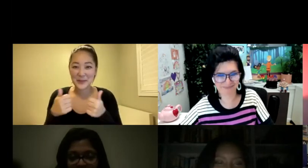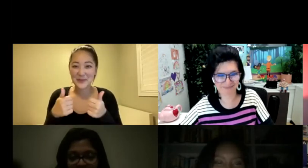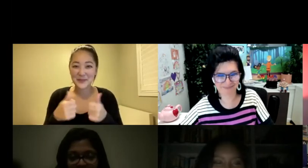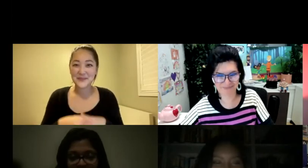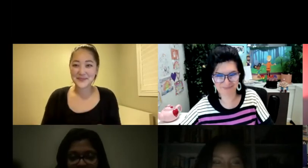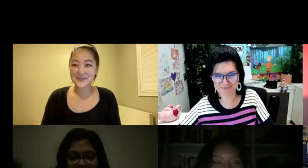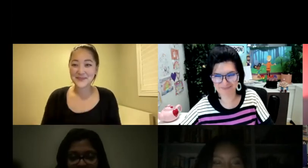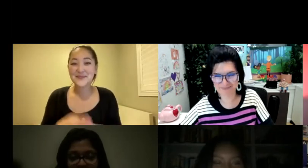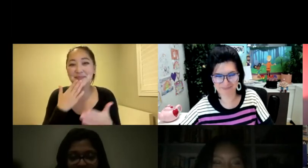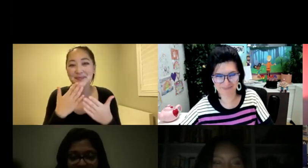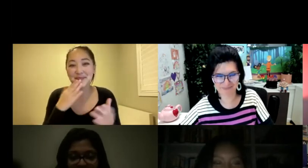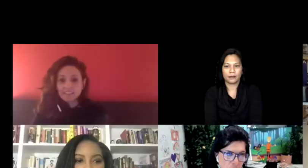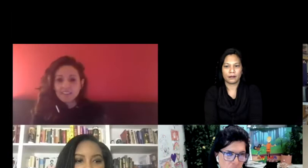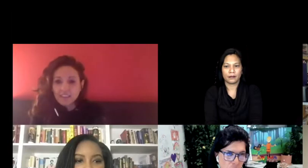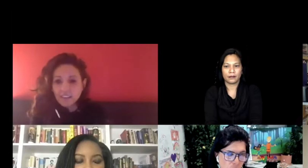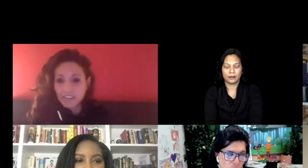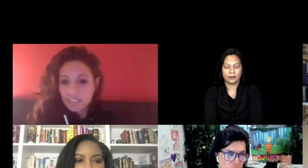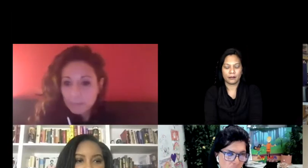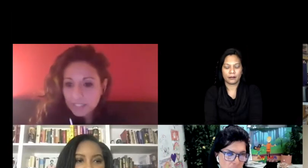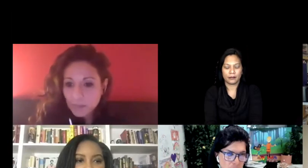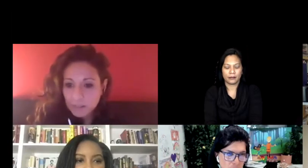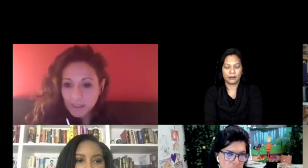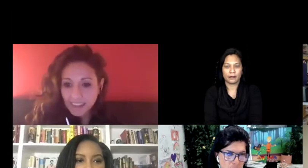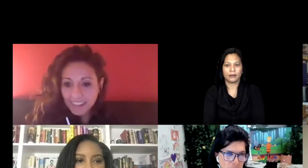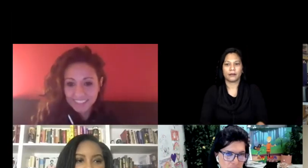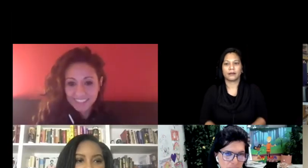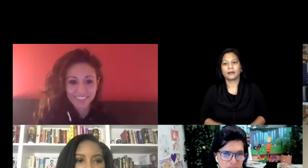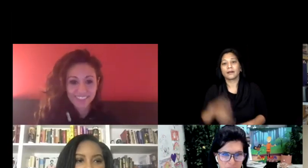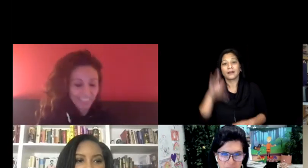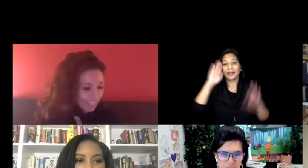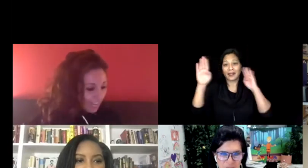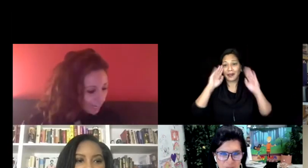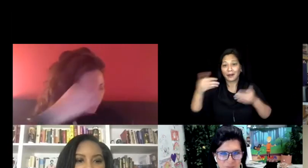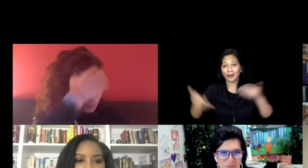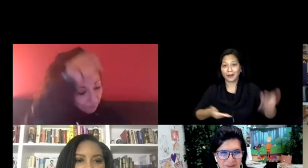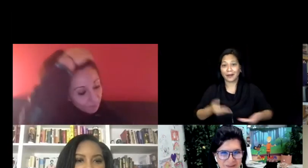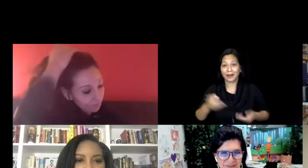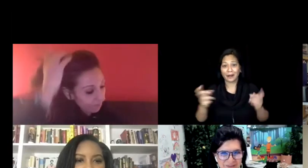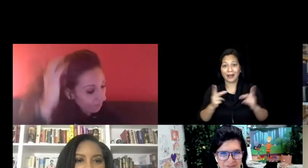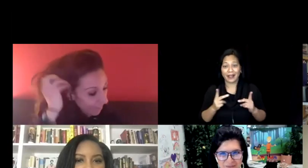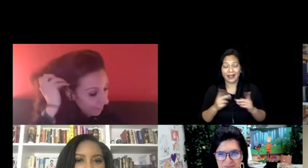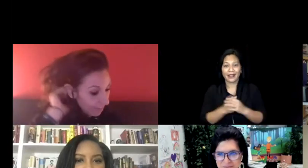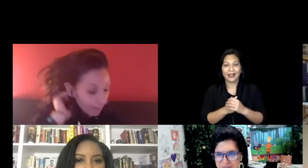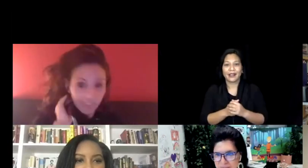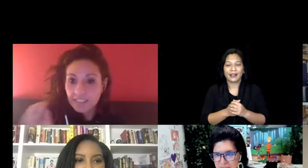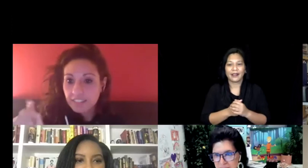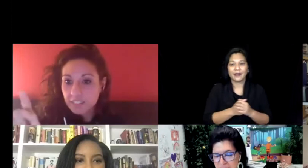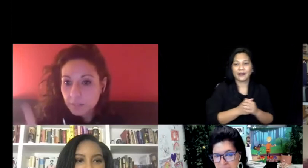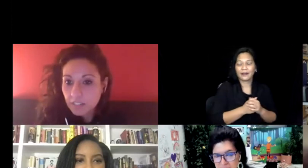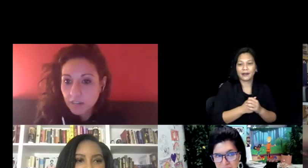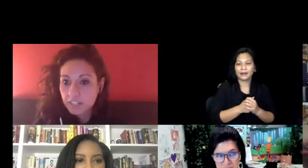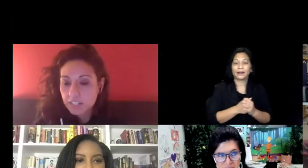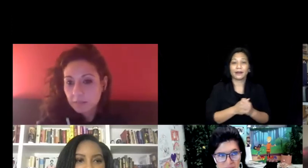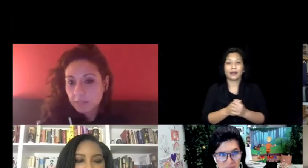raised. Thank you, everyone. So see you in 5. Hi, everybody. Welcome back. There's